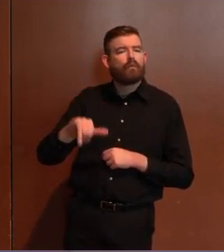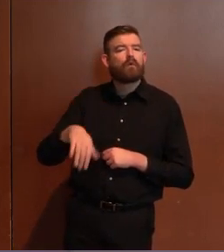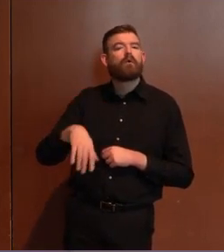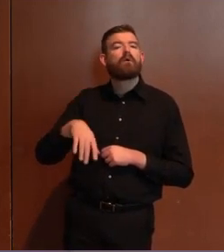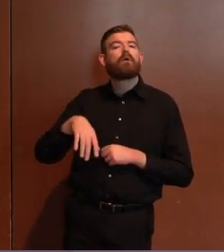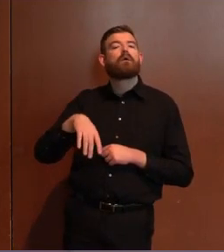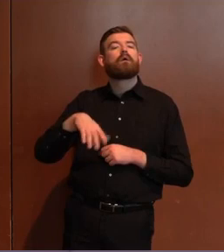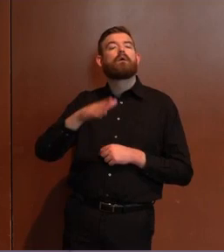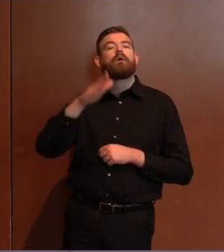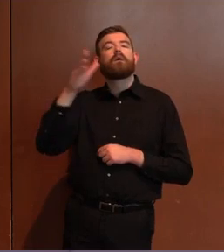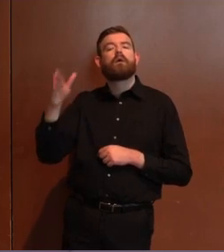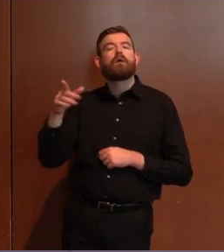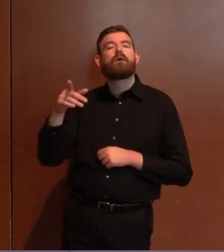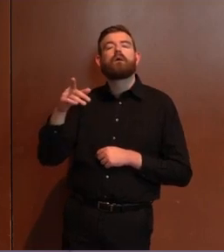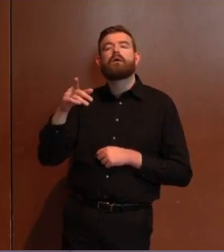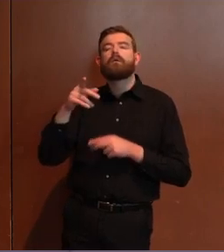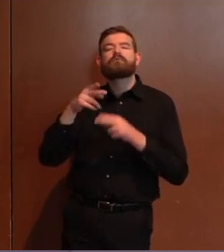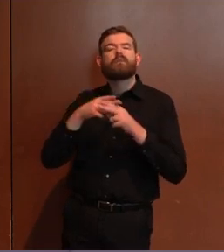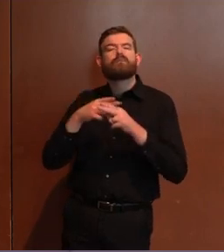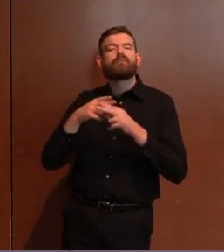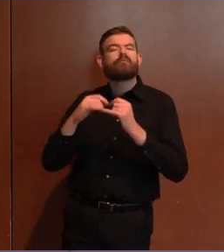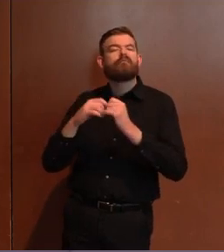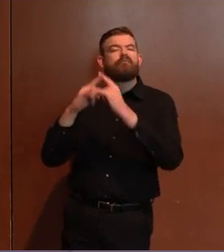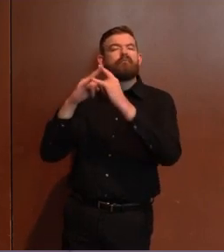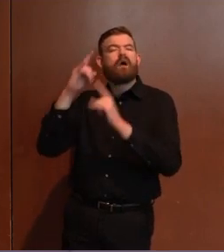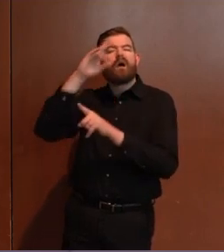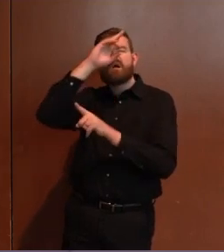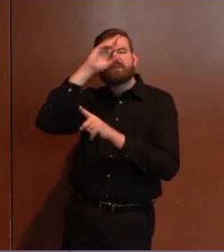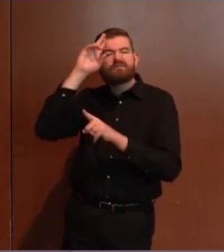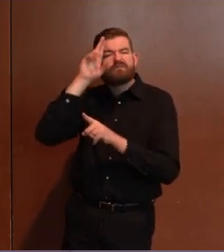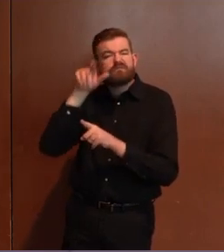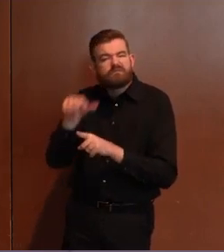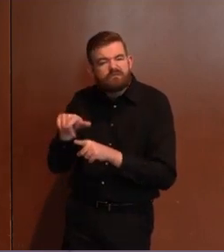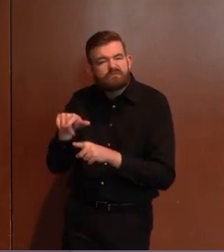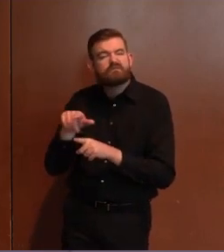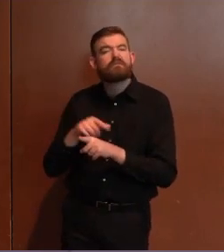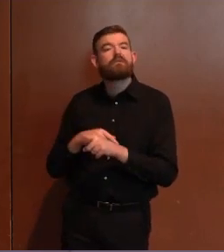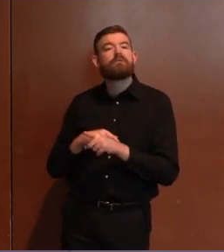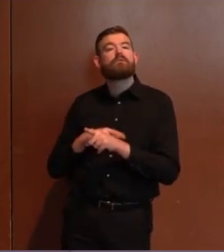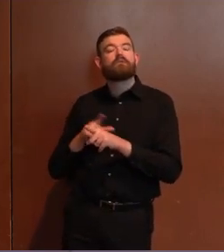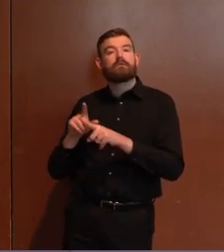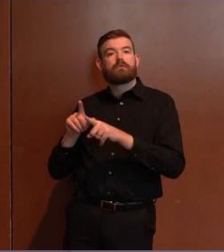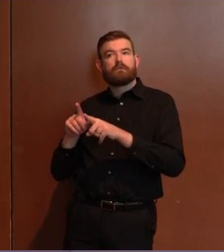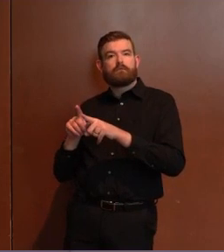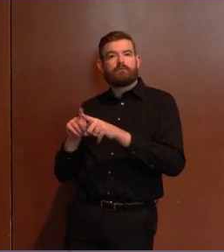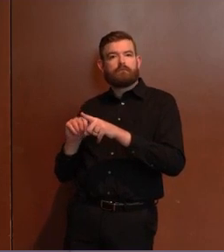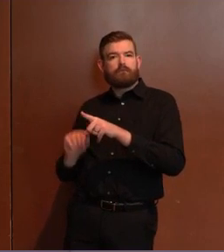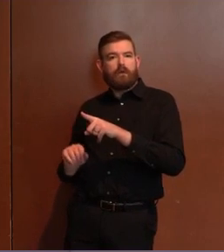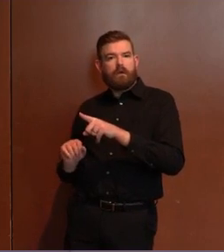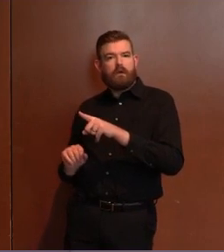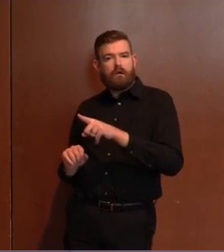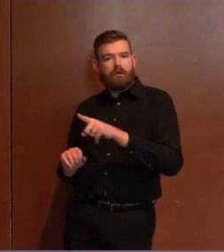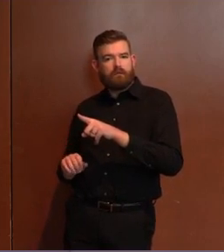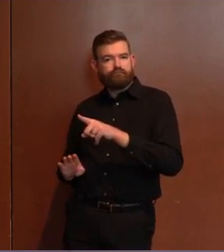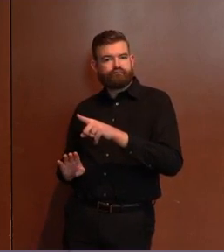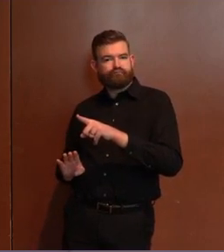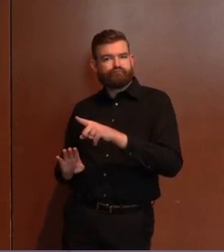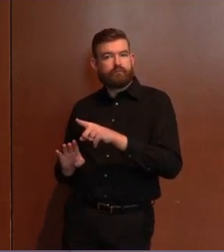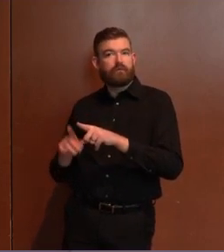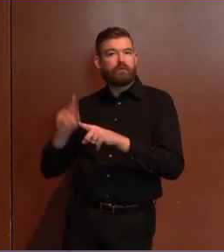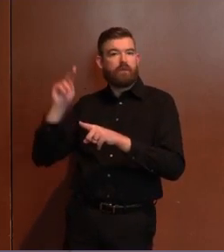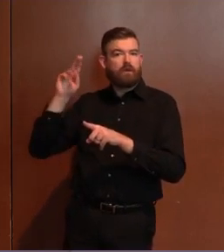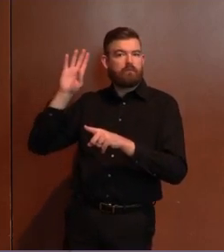the South sees its surge while the North is probably still at peak or coming down off its peak. Yep. So that's the first one. Second one, a lot